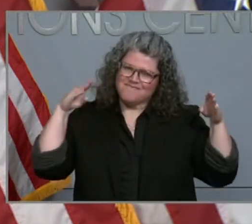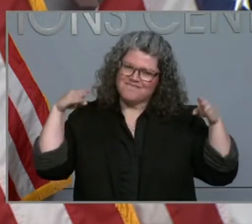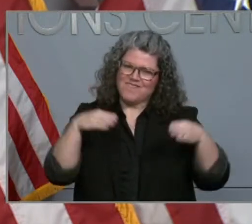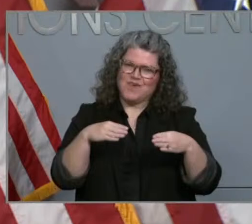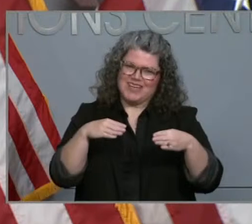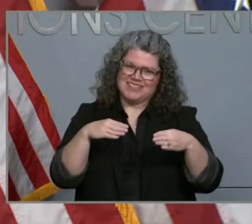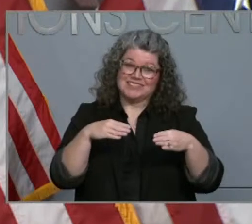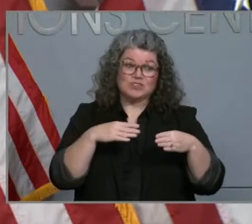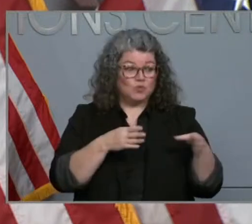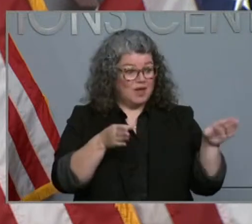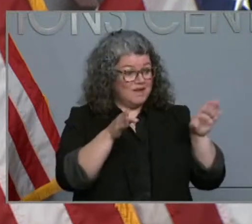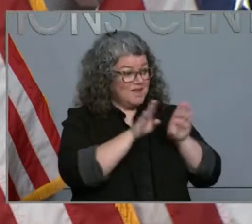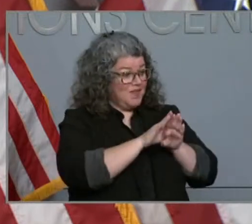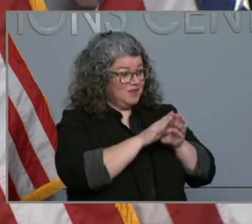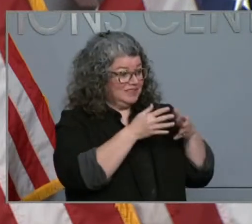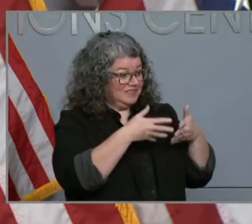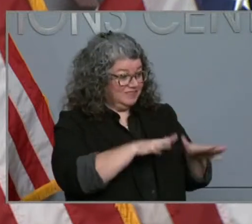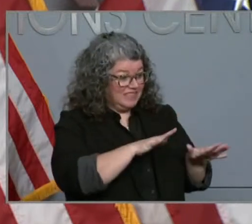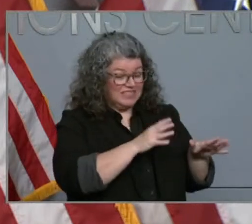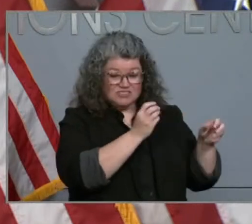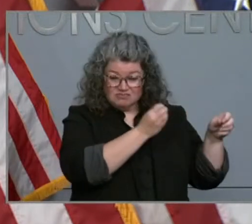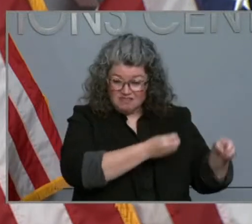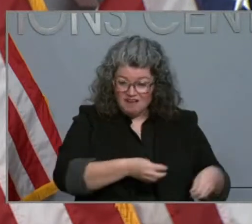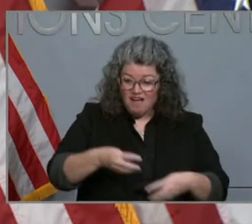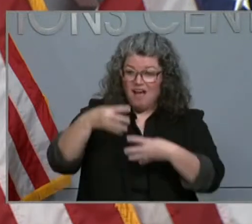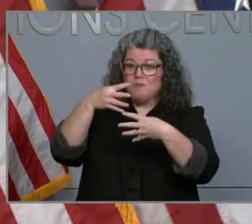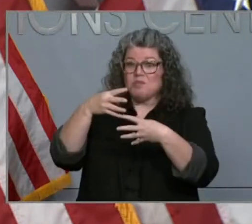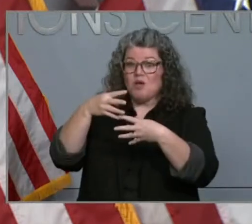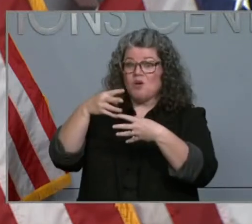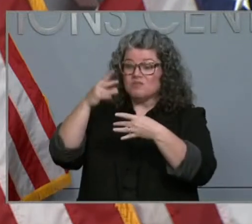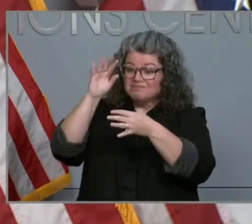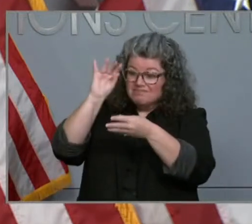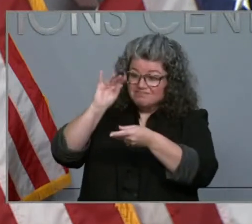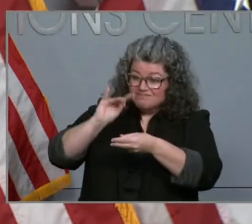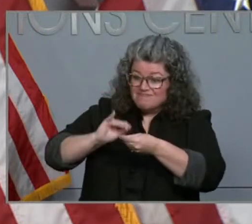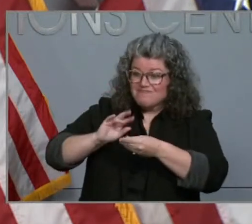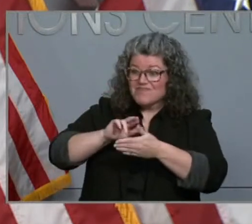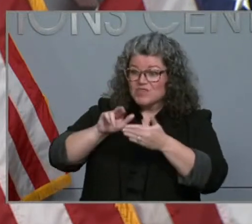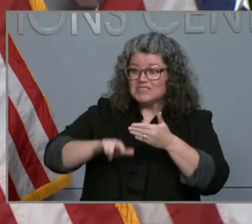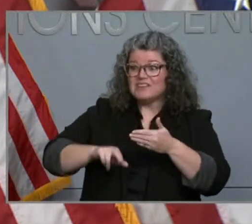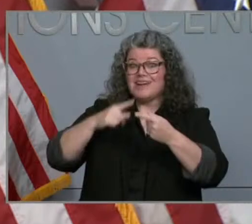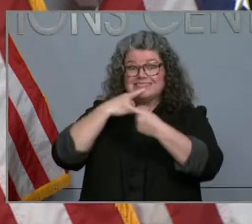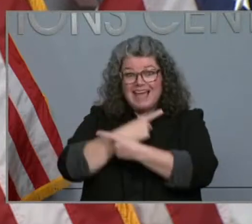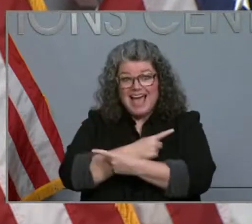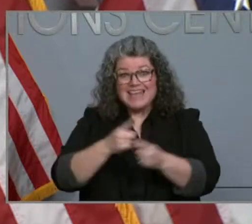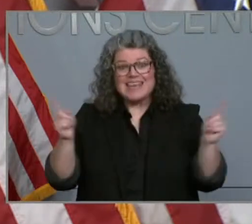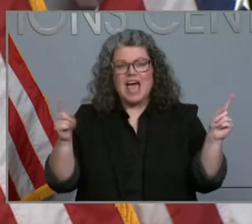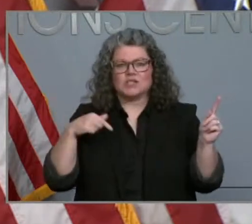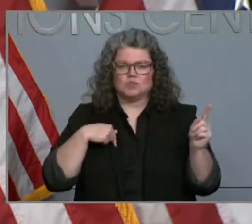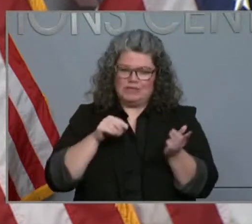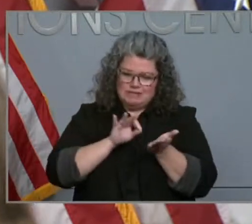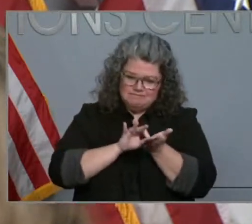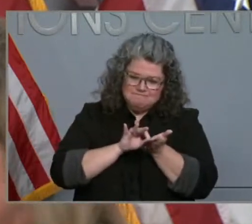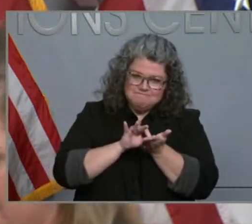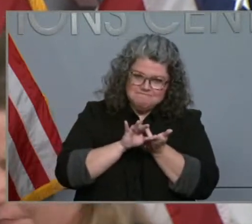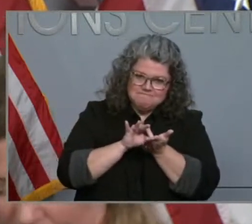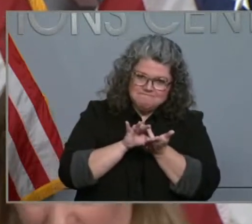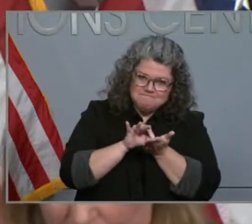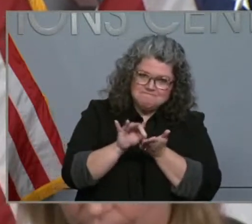when we're closing down the polls, when we're uploading the results, and when we're announcing those to the public. Can I add something up there?